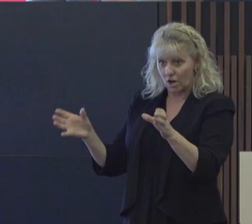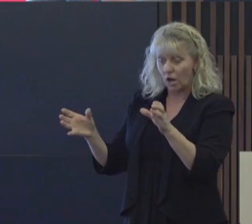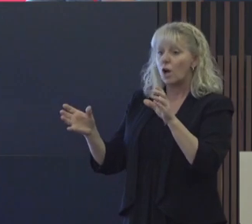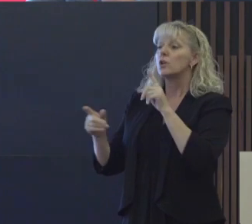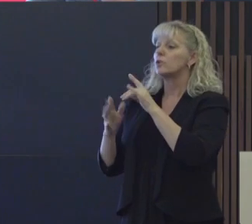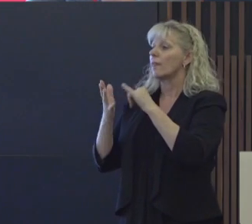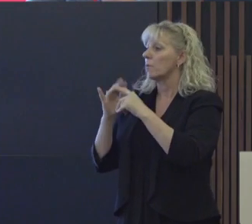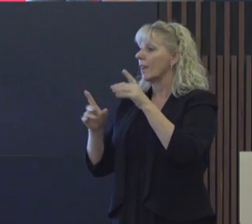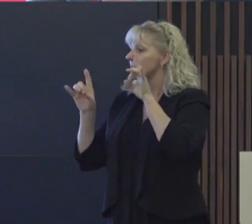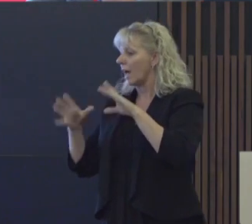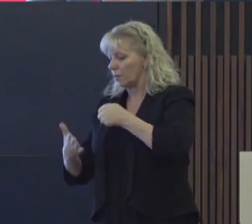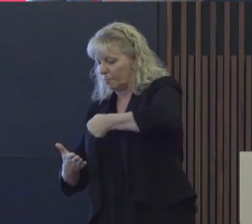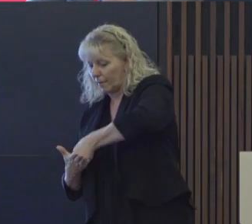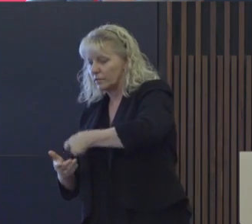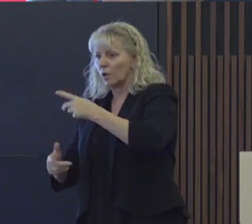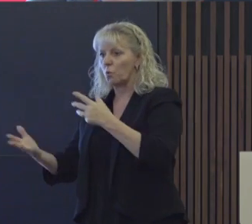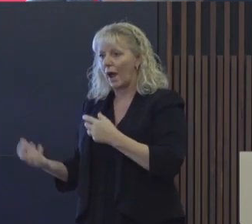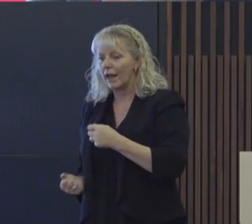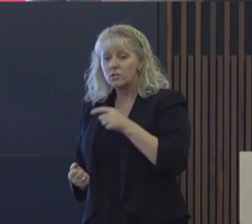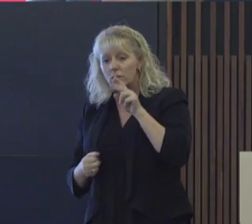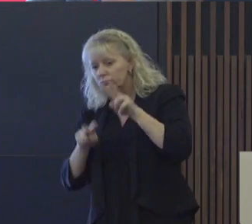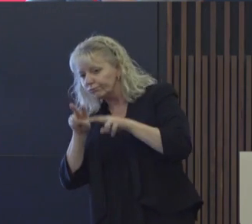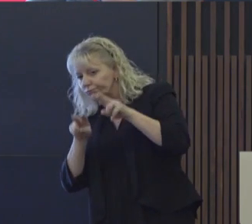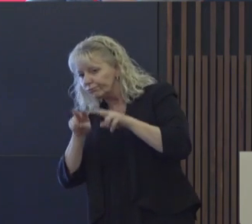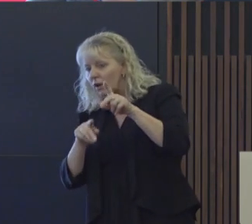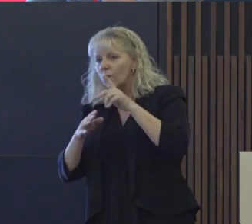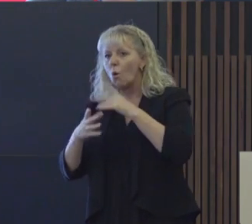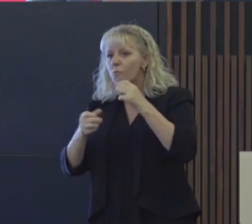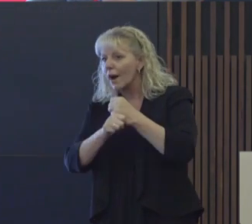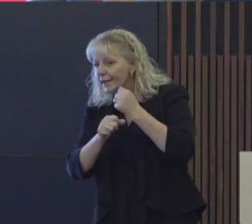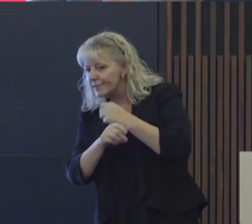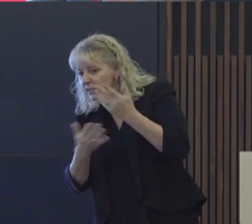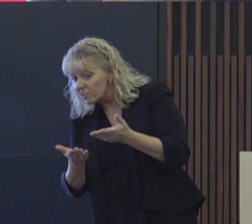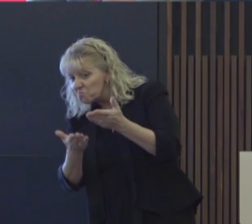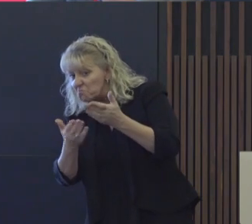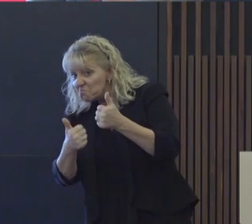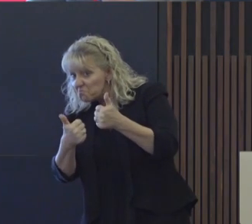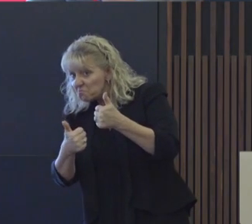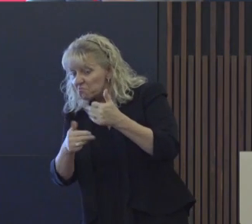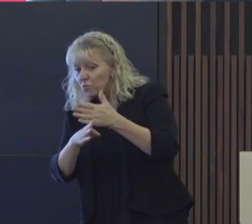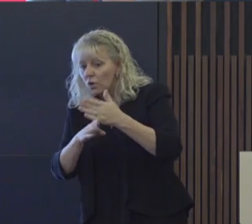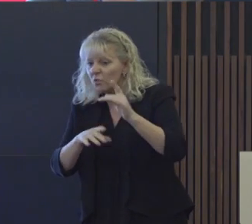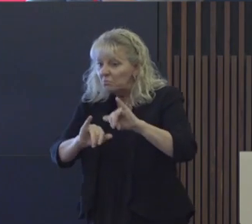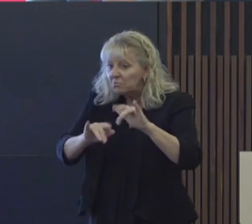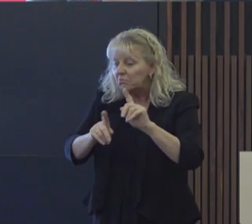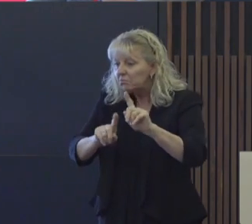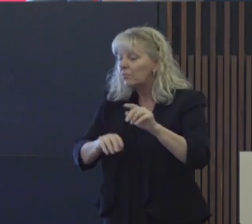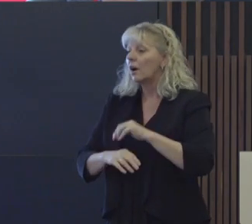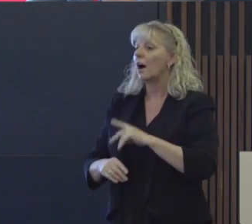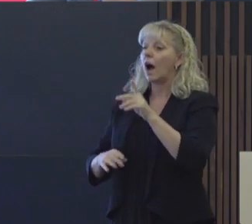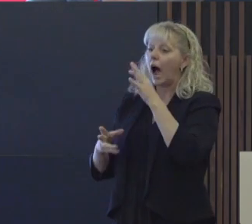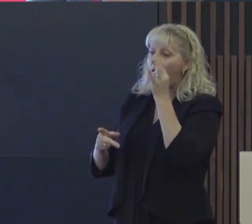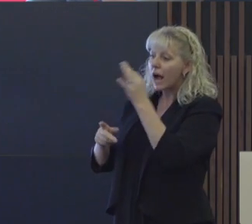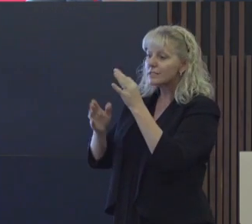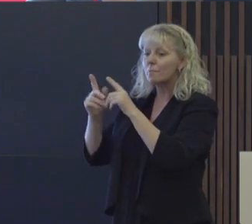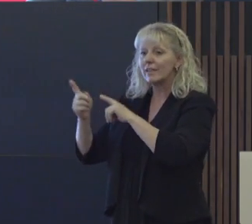minimum wage, they were assessed on their productivity and also on their competencies, and things like, what meetings does your boss go to? If